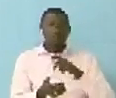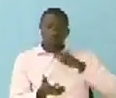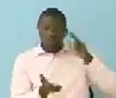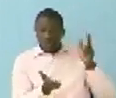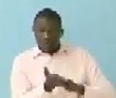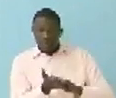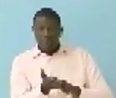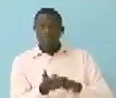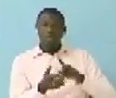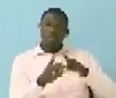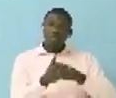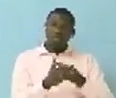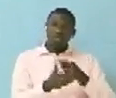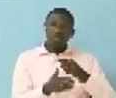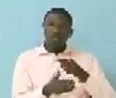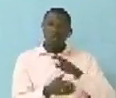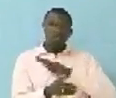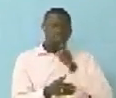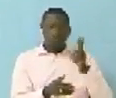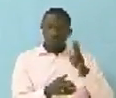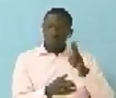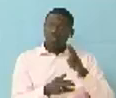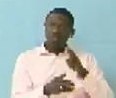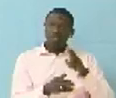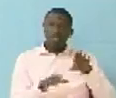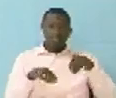proposition. The